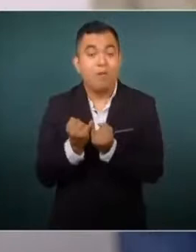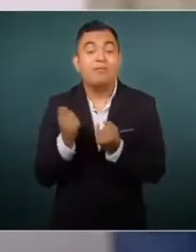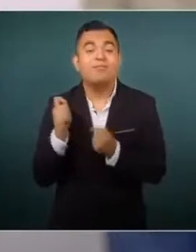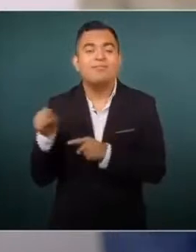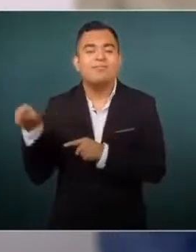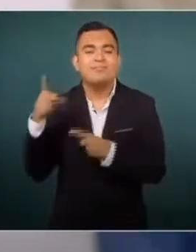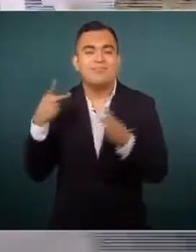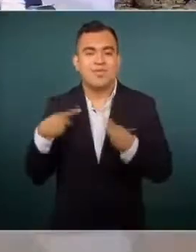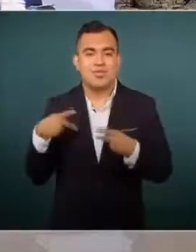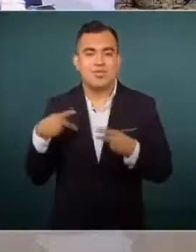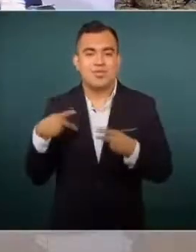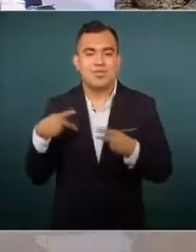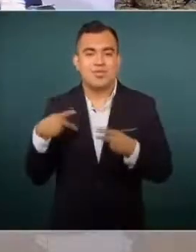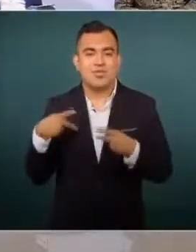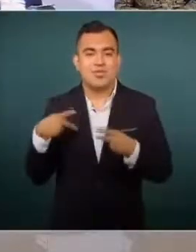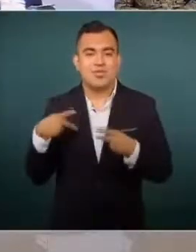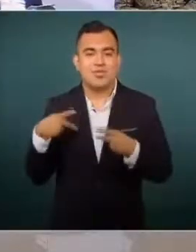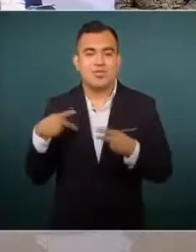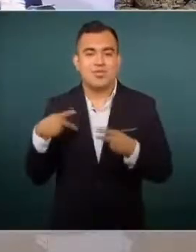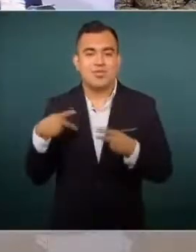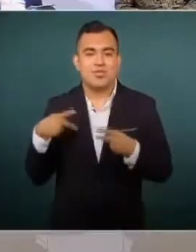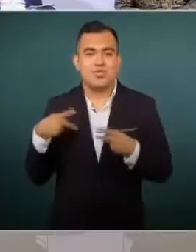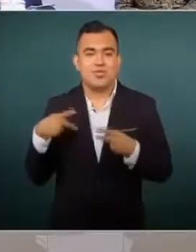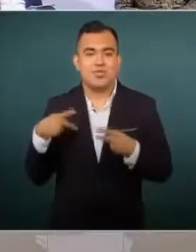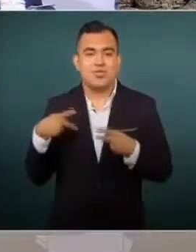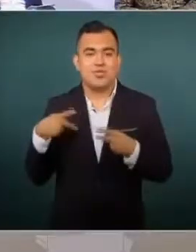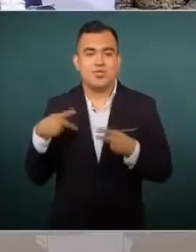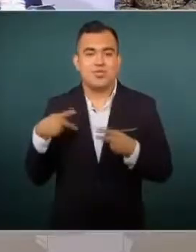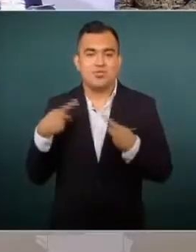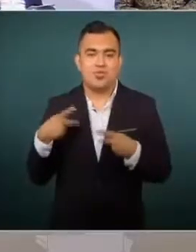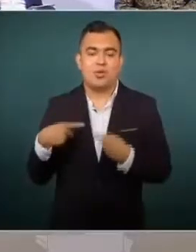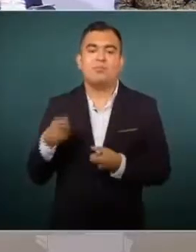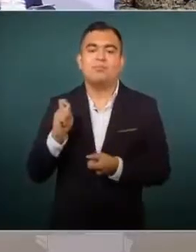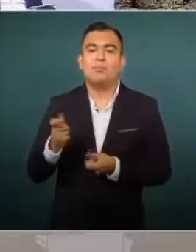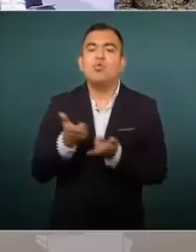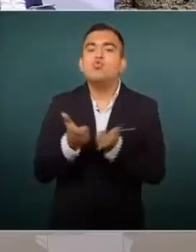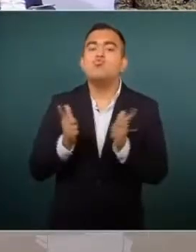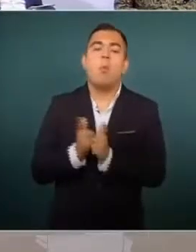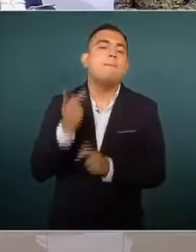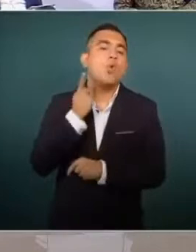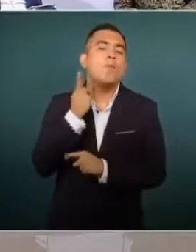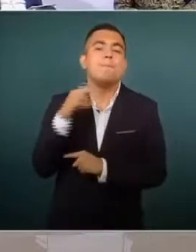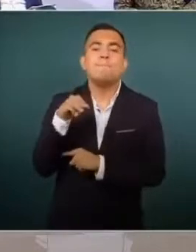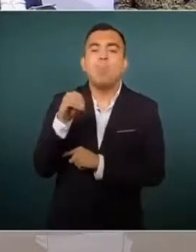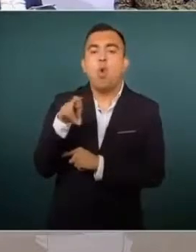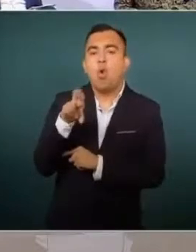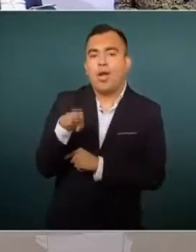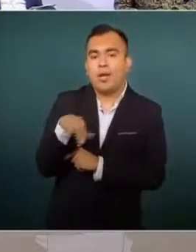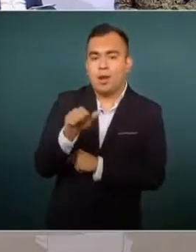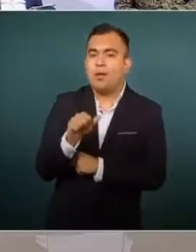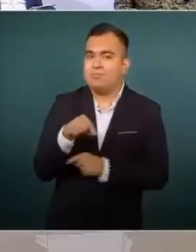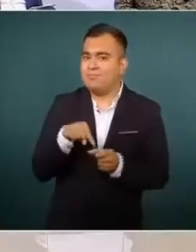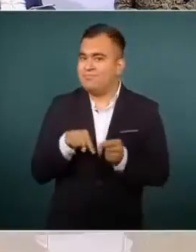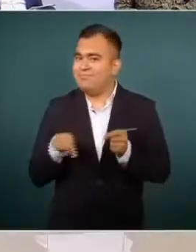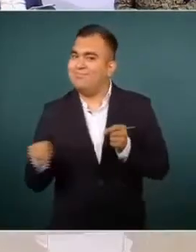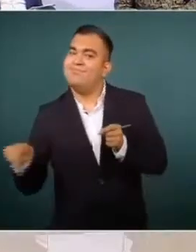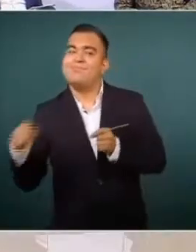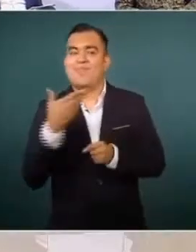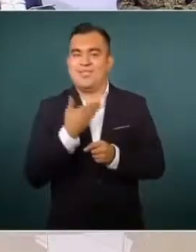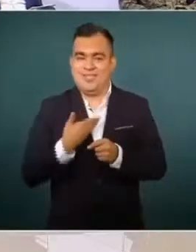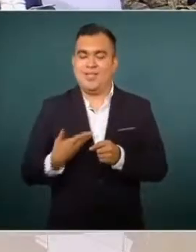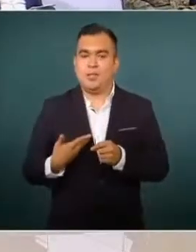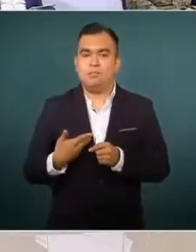muy cercana al presidente. that were very close to the president. Continuando con esto, el presidente Andrés Manuel López